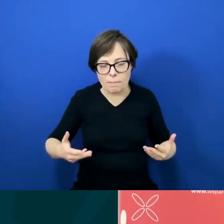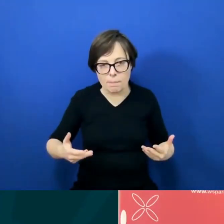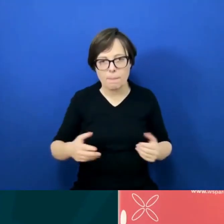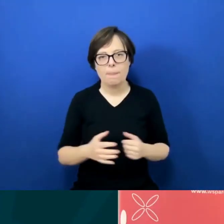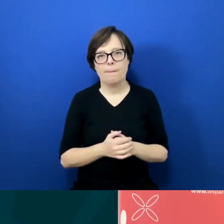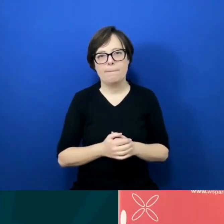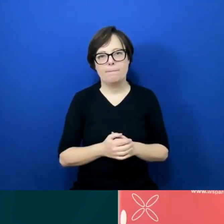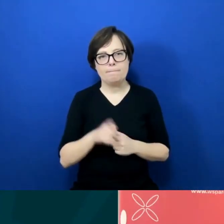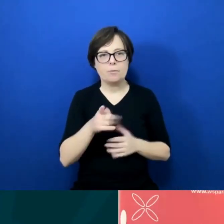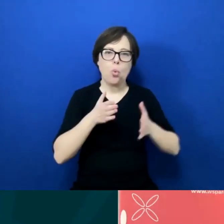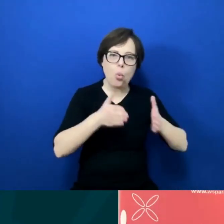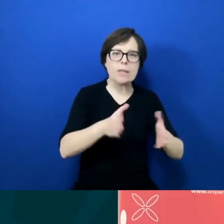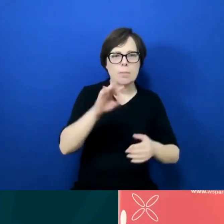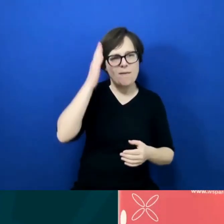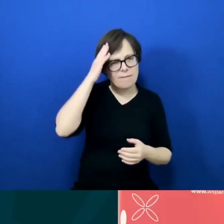trees